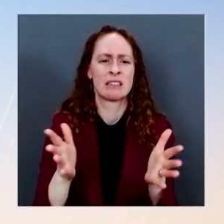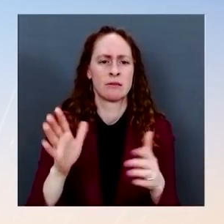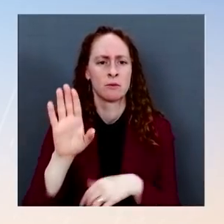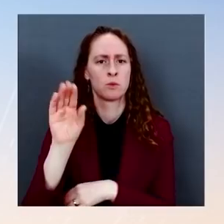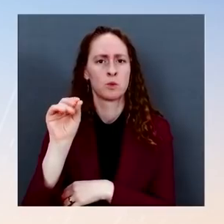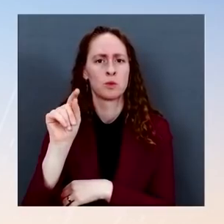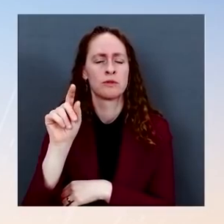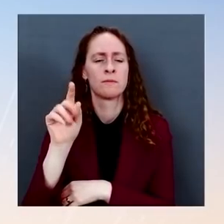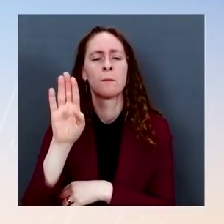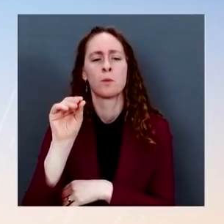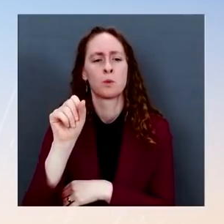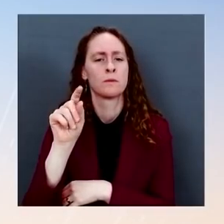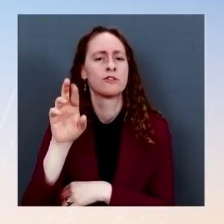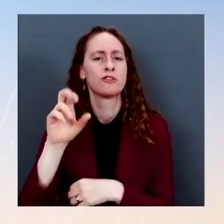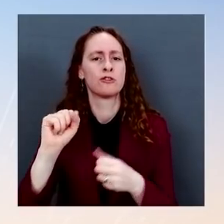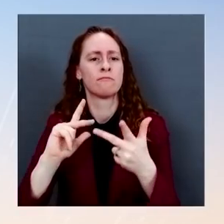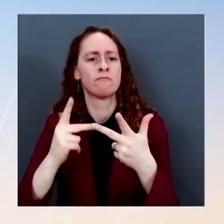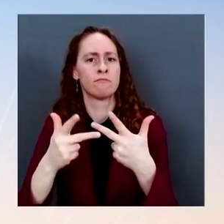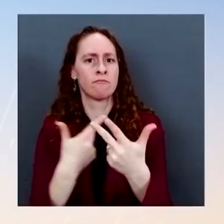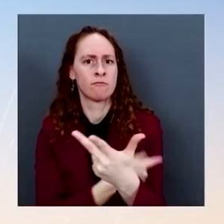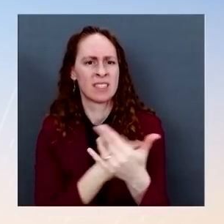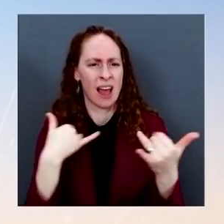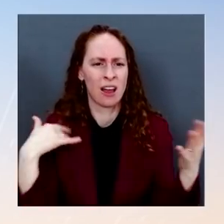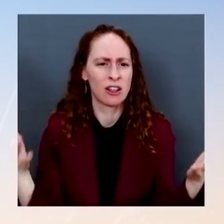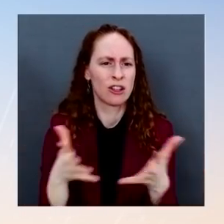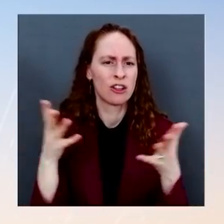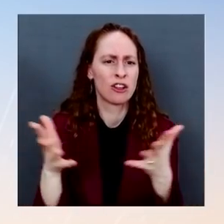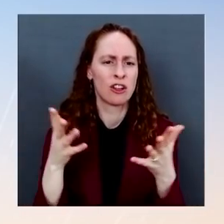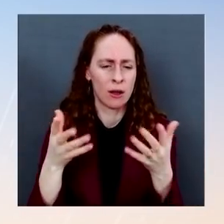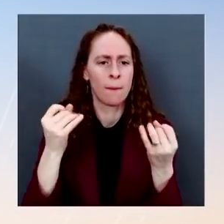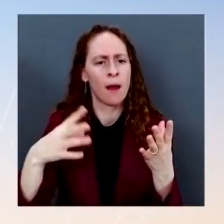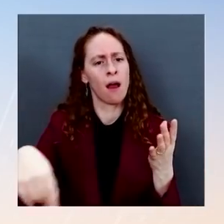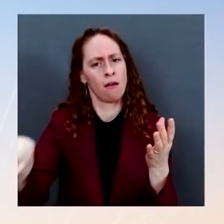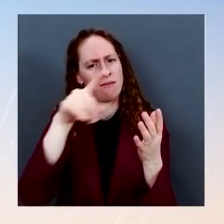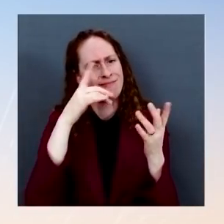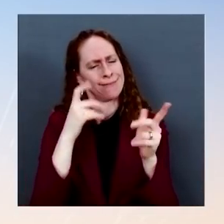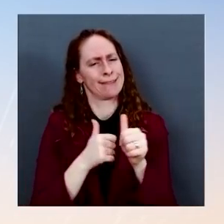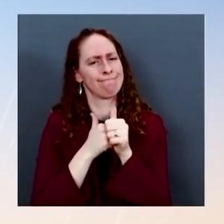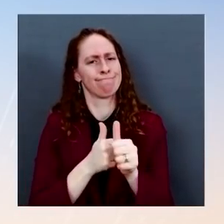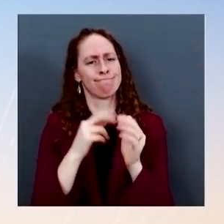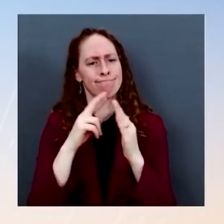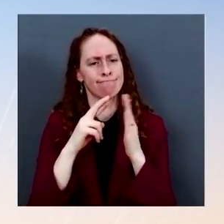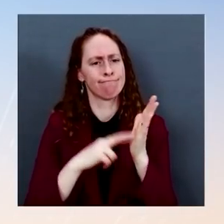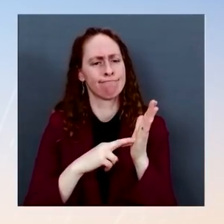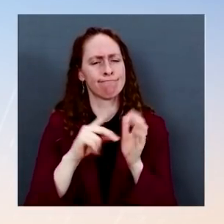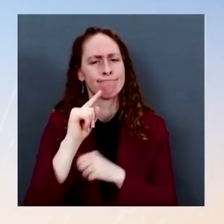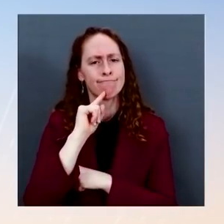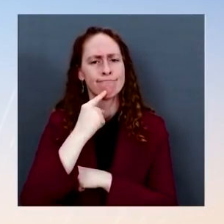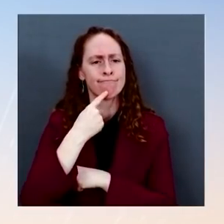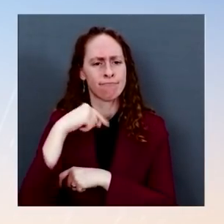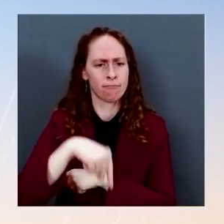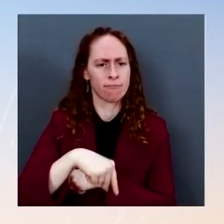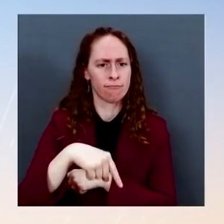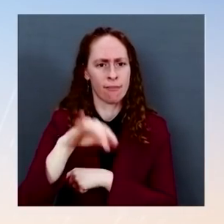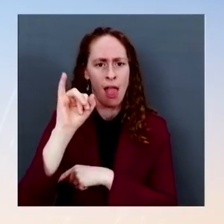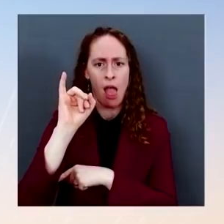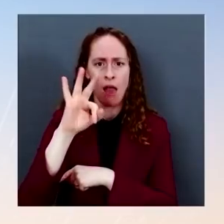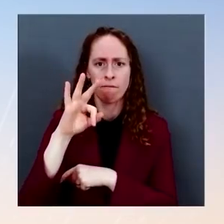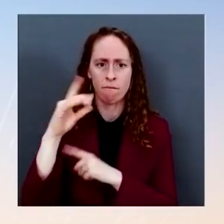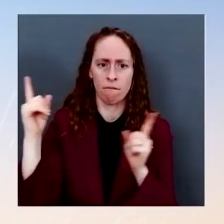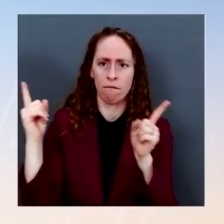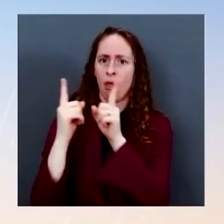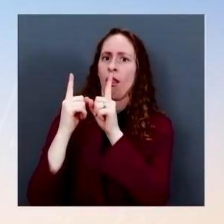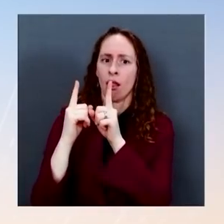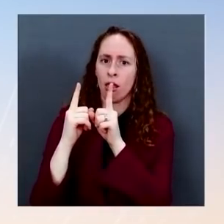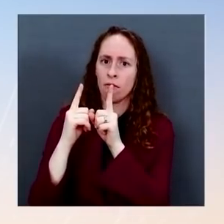who are going to have close contact with the president and even beyond that, and those protocols go above and beyond CDC guidelines. But you're not going to say whether or